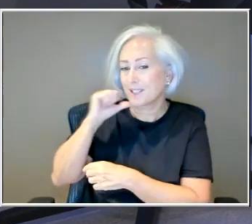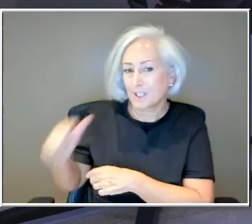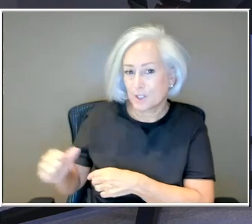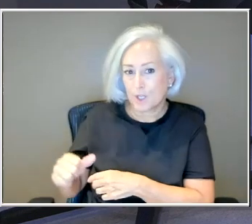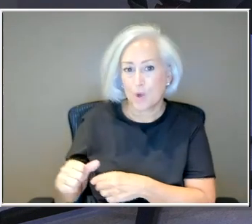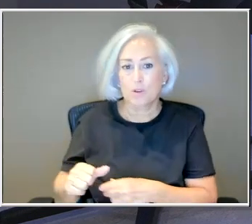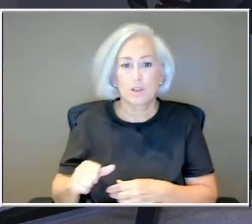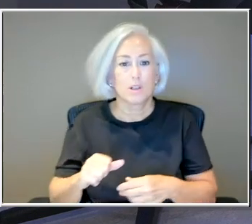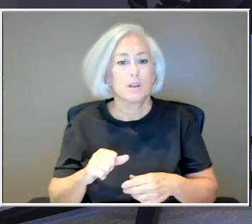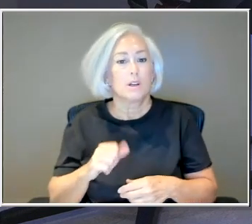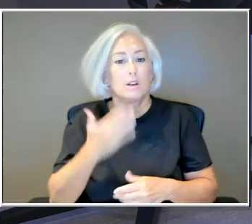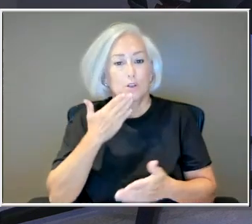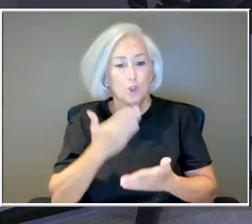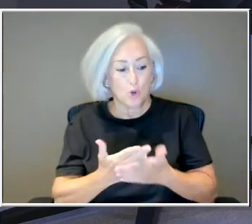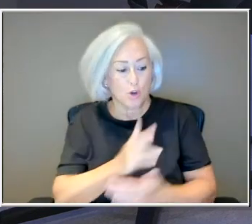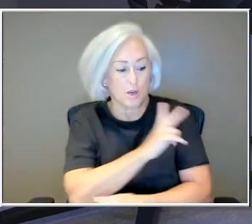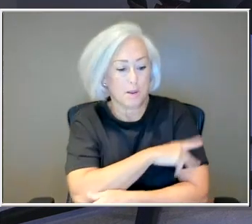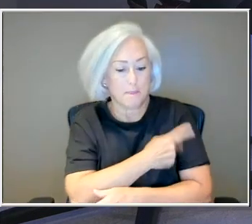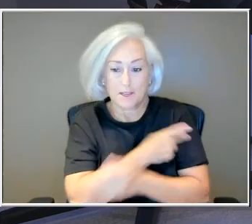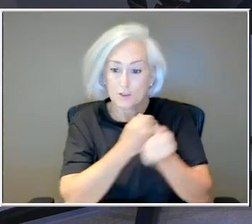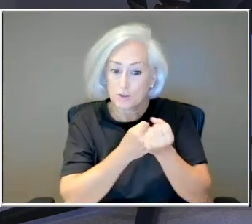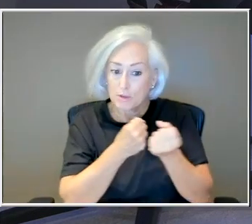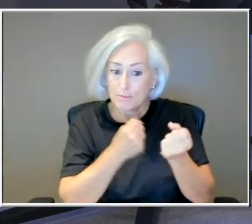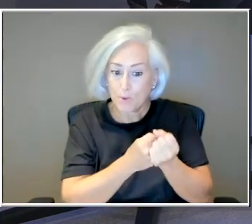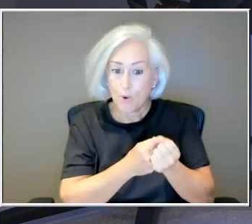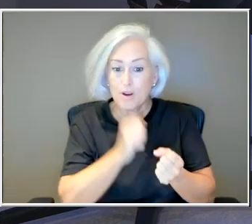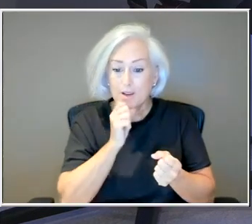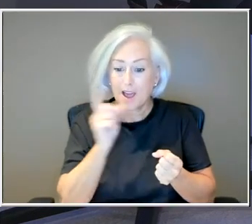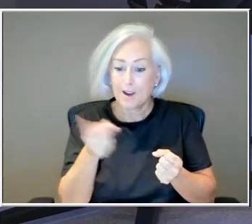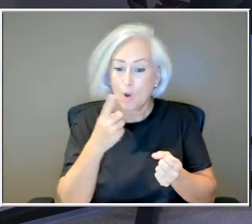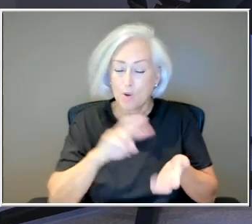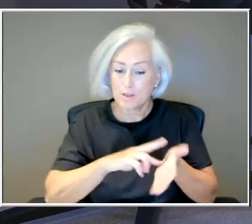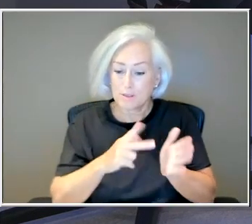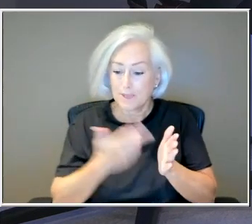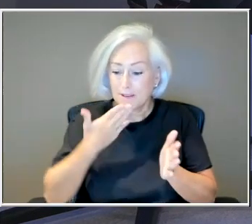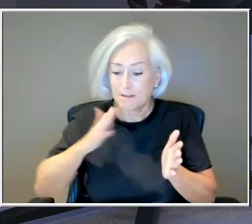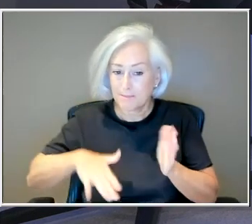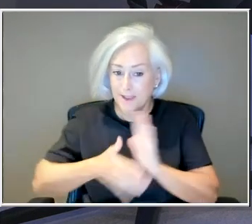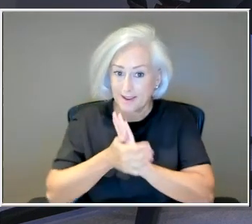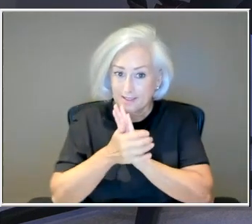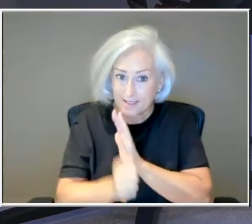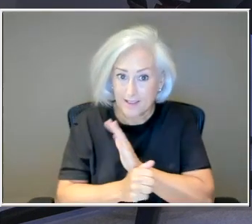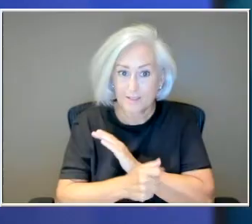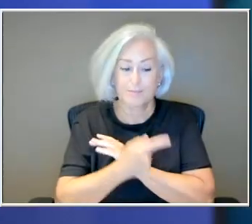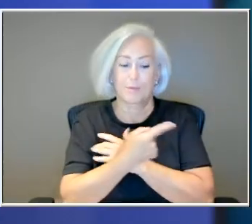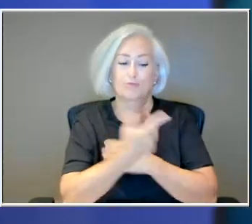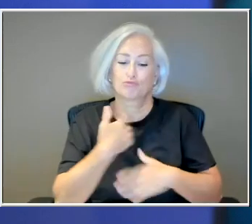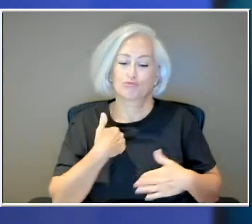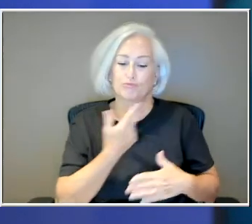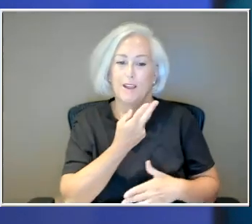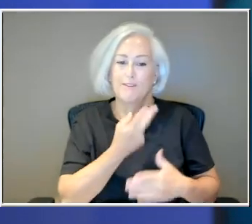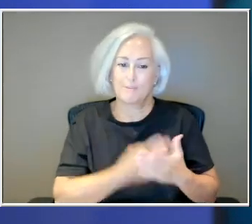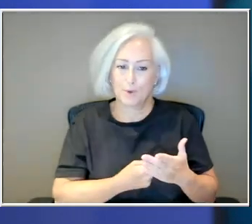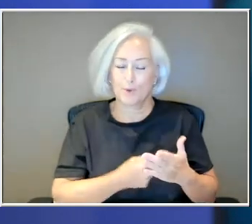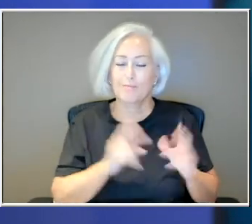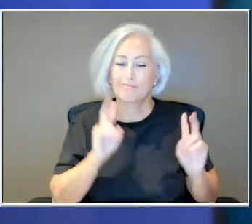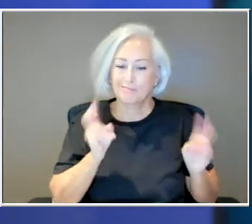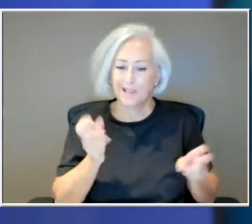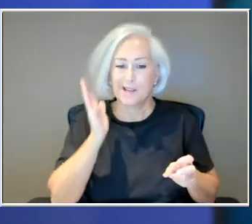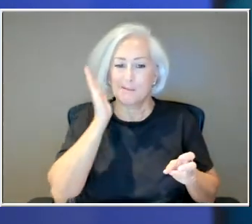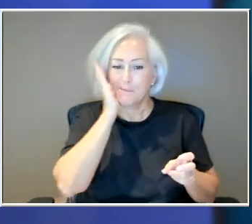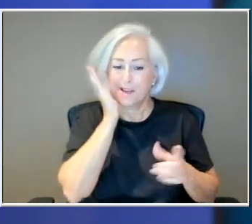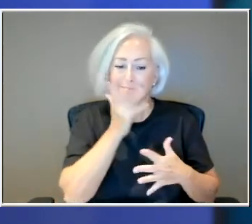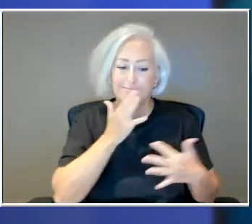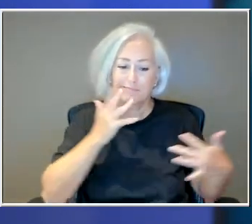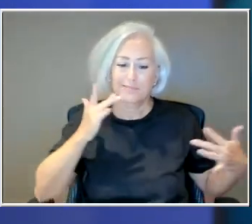skills. However, this one has both in spades. And just the way, Brad and I were